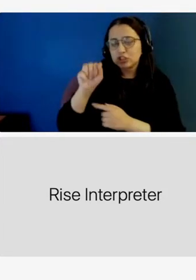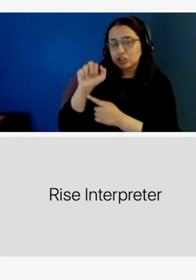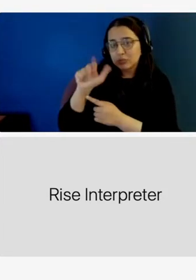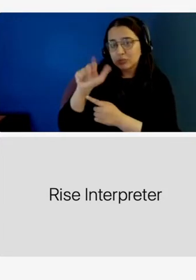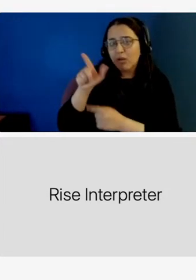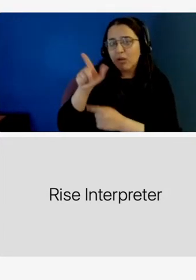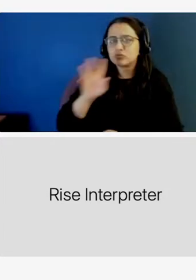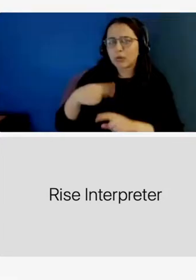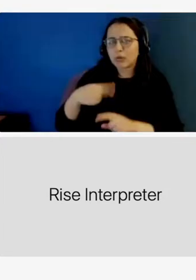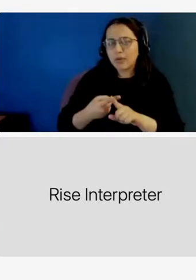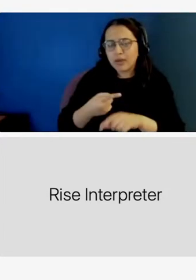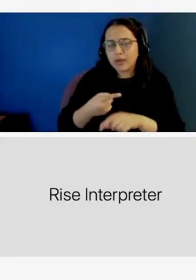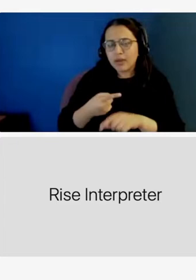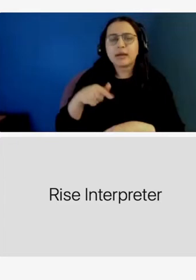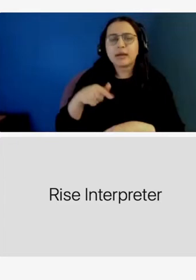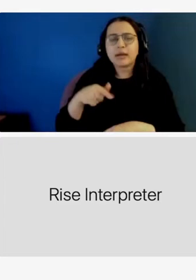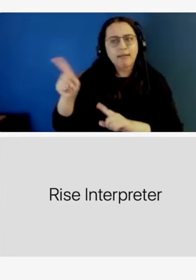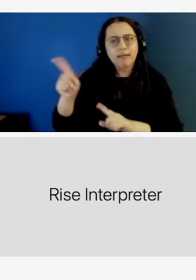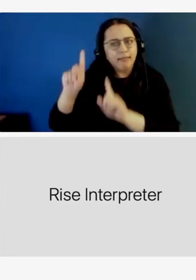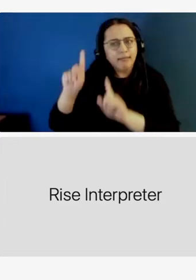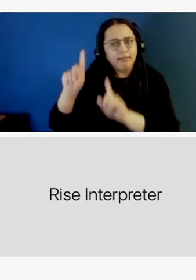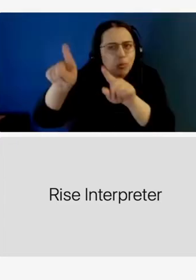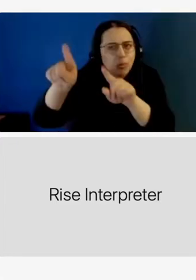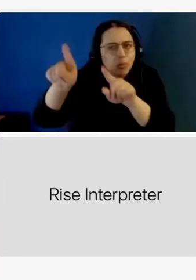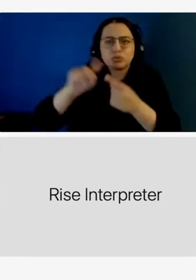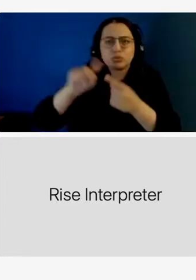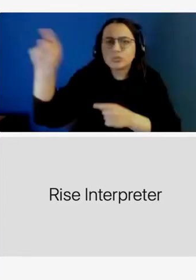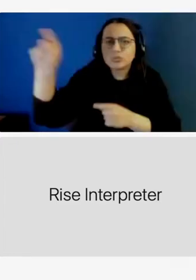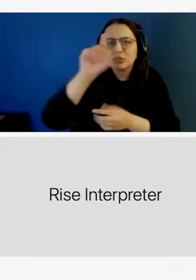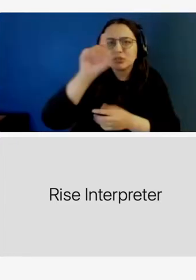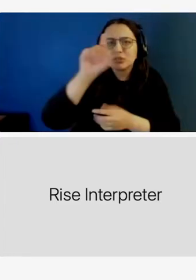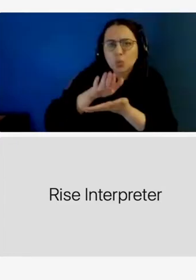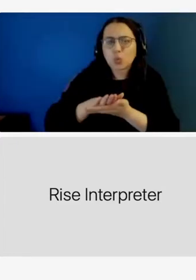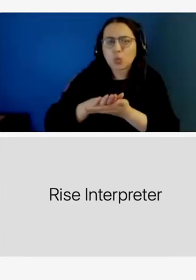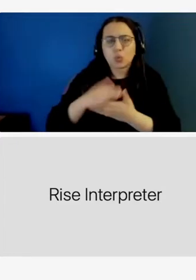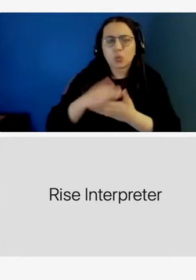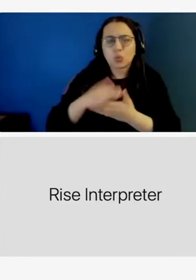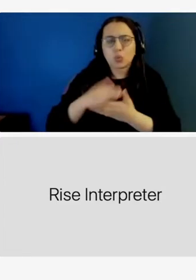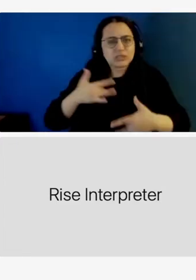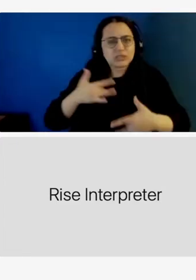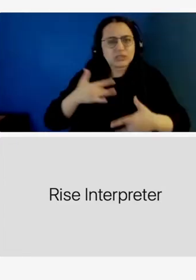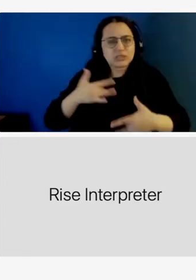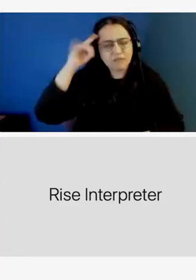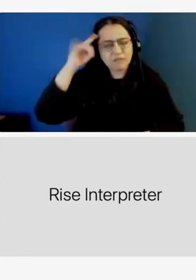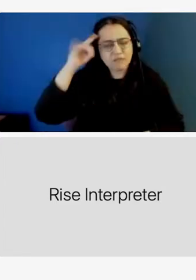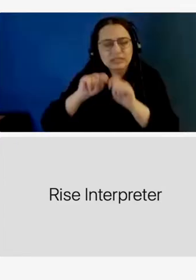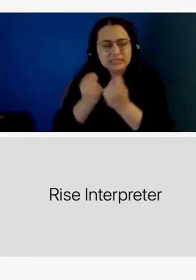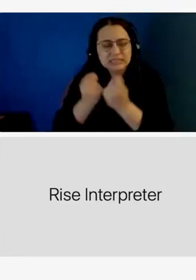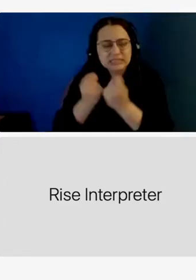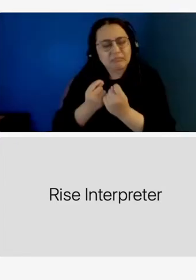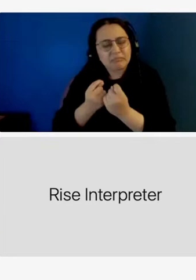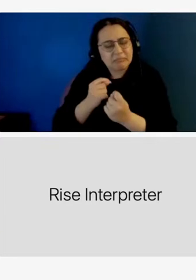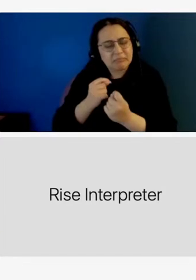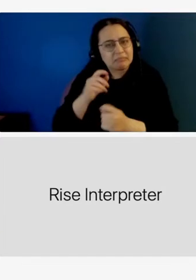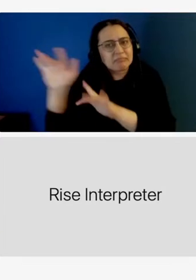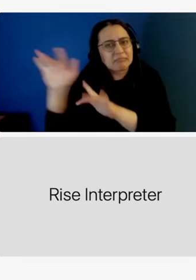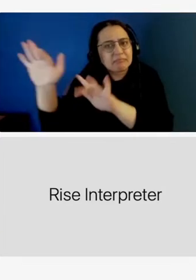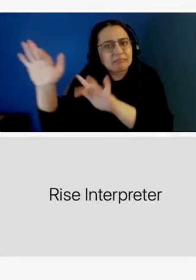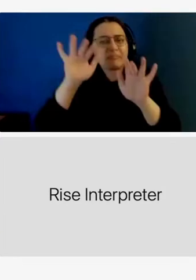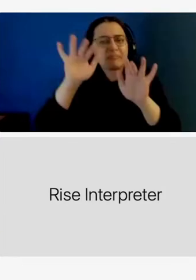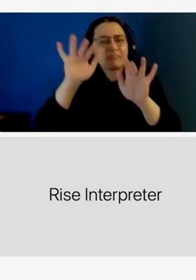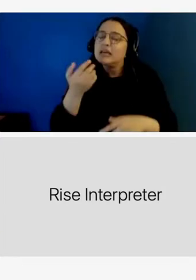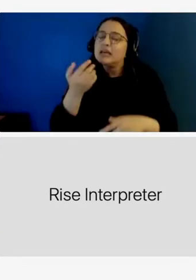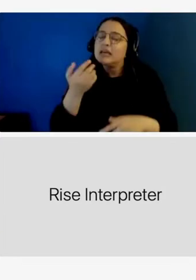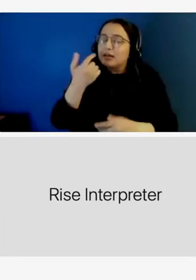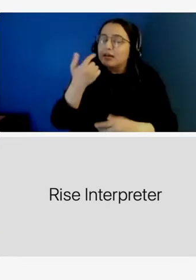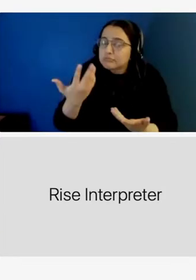schools and how exciting it was for your team to be out there. I think it's really important for